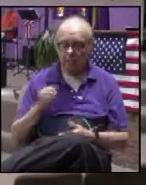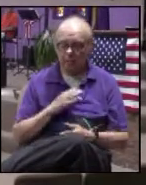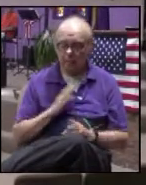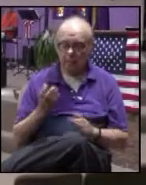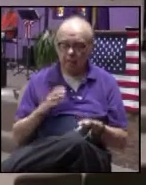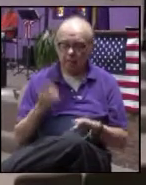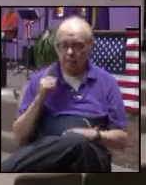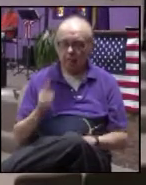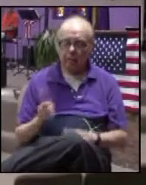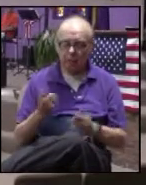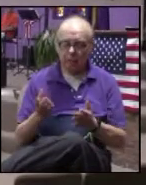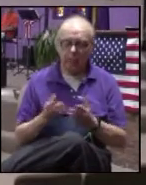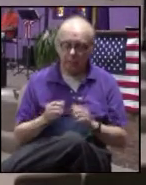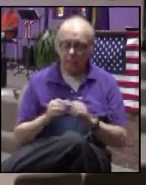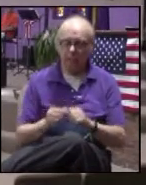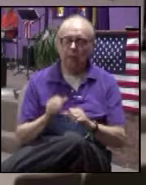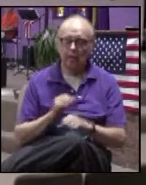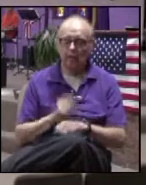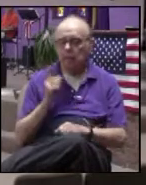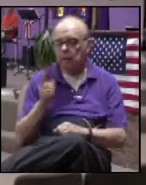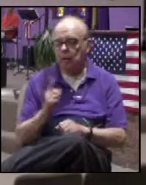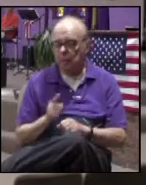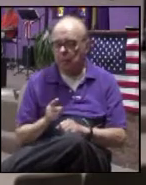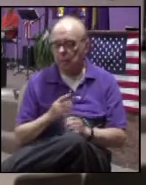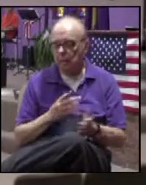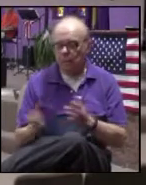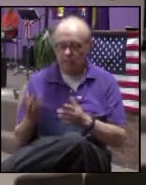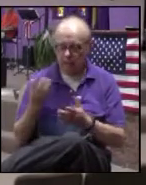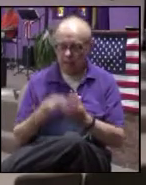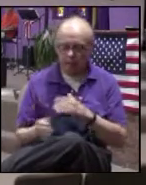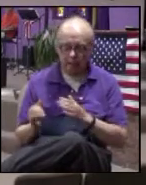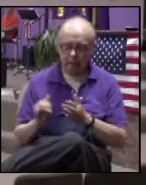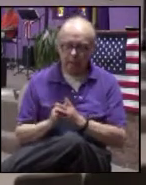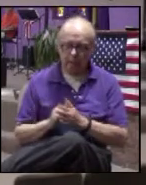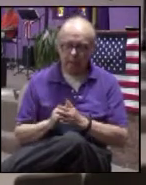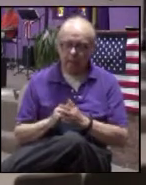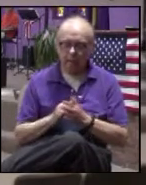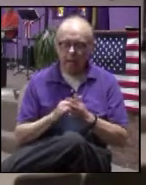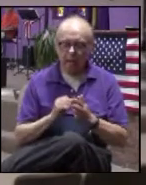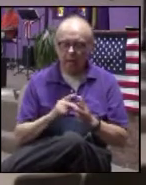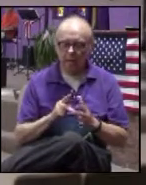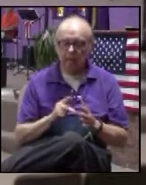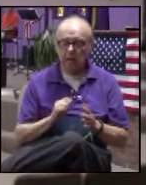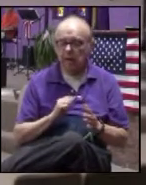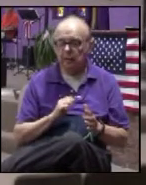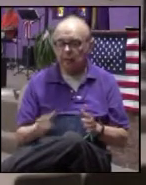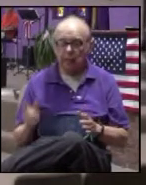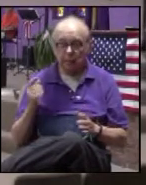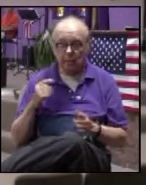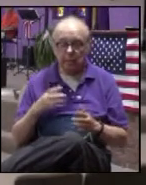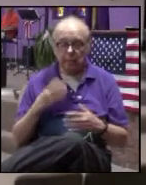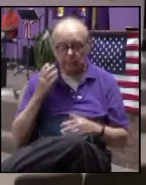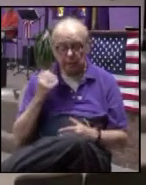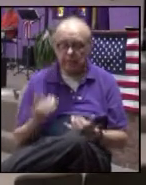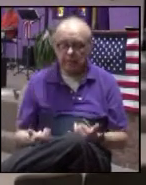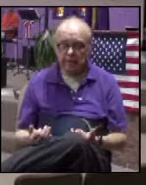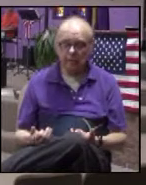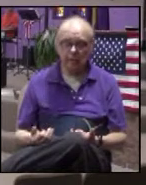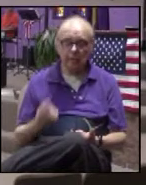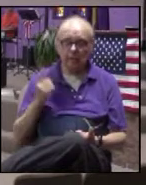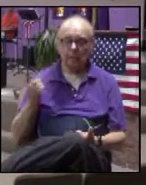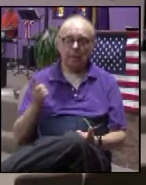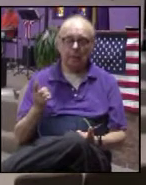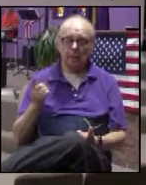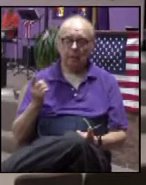for you, and He wants to continue to work in you to bring you out of that pit of hell that you're in. Amen. He is going to